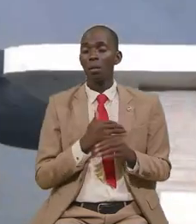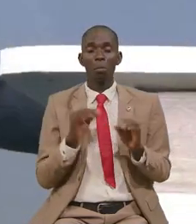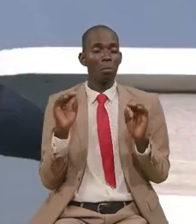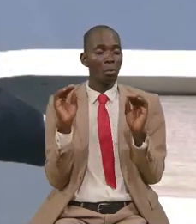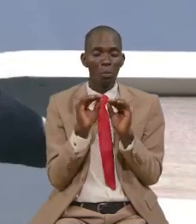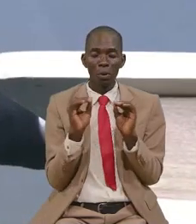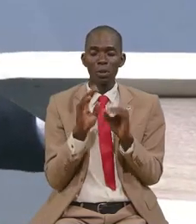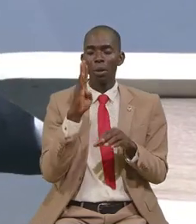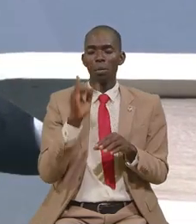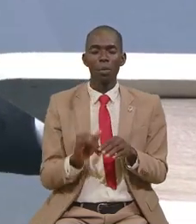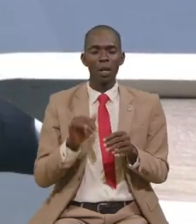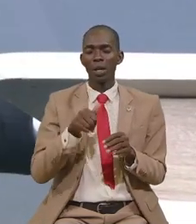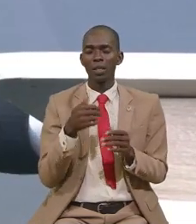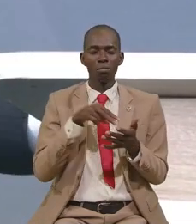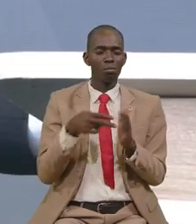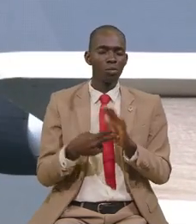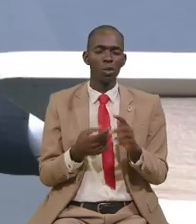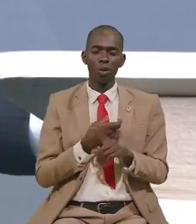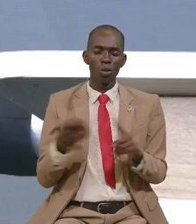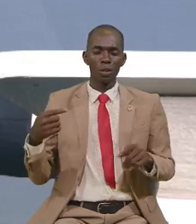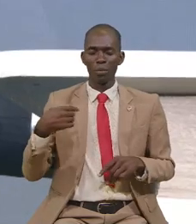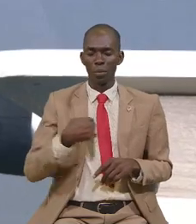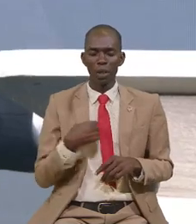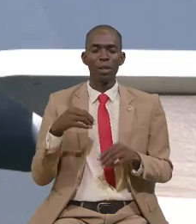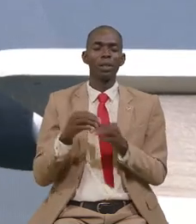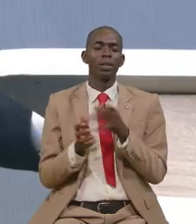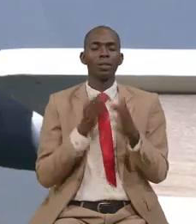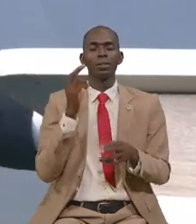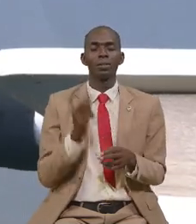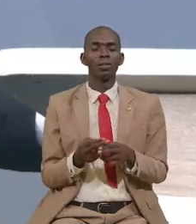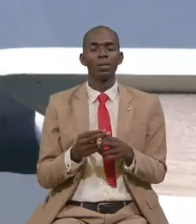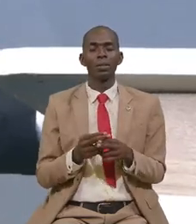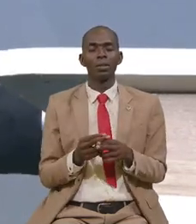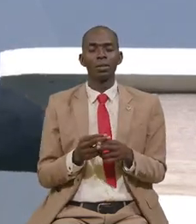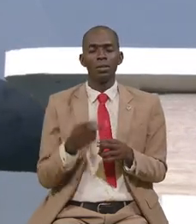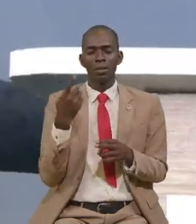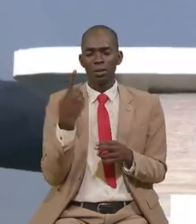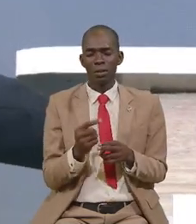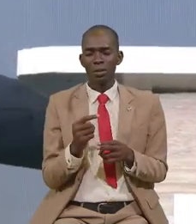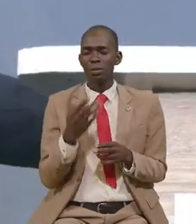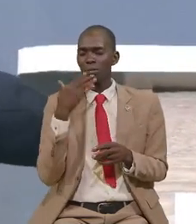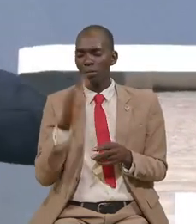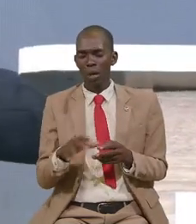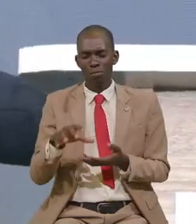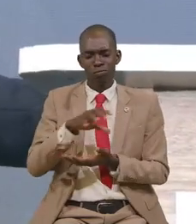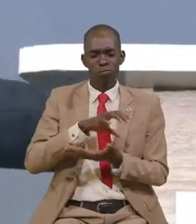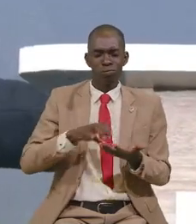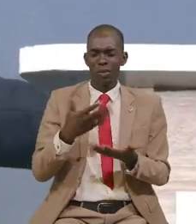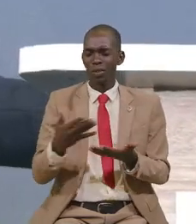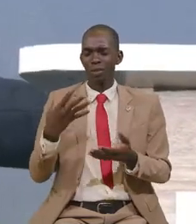by any means hurt you. The concoction of the wicked will not kill